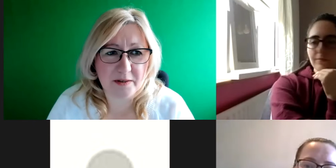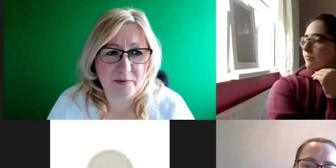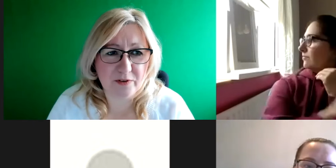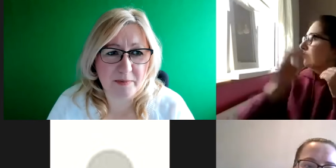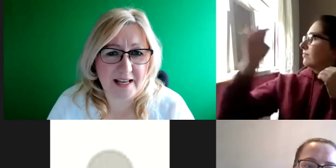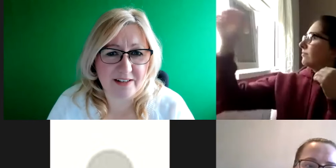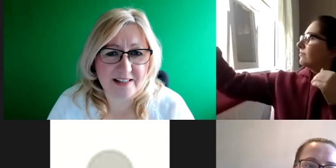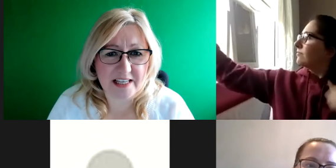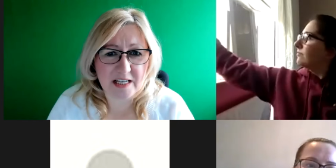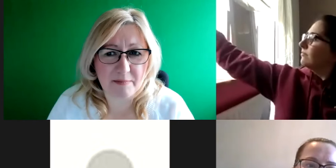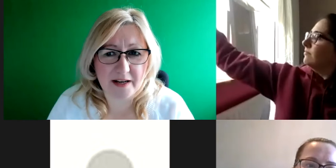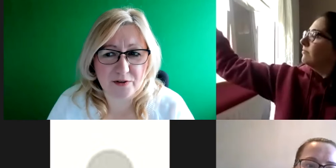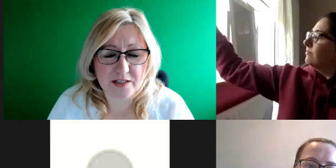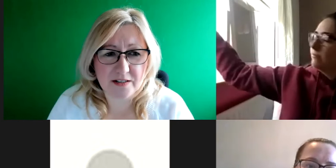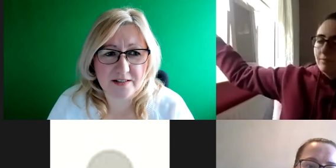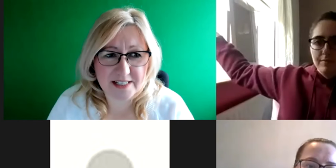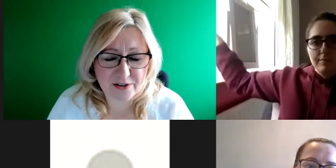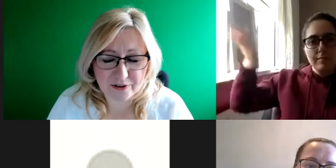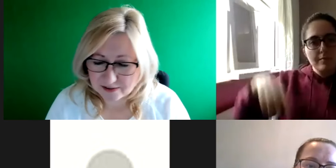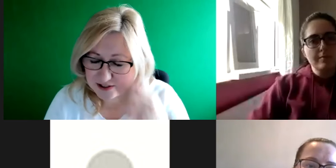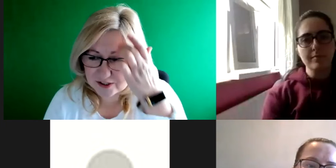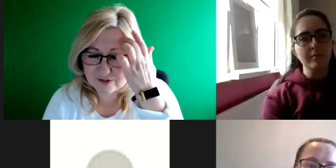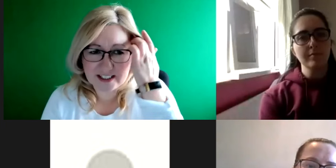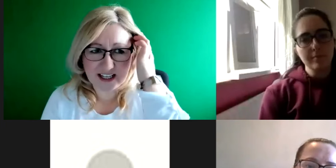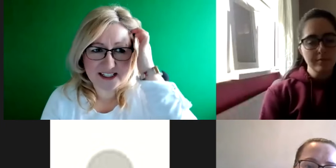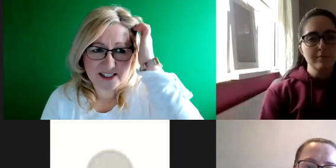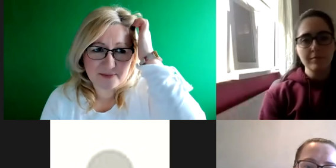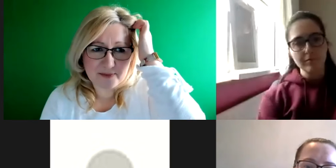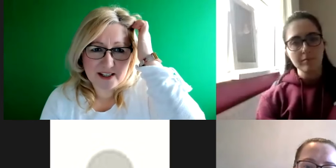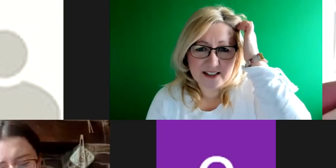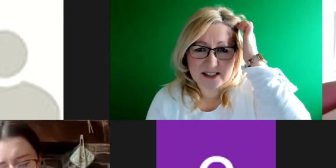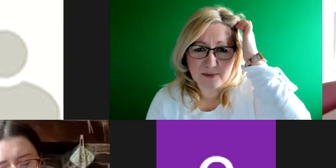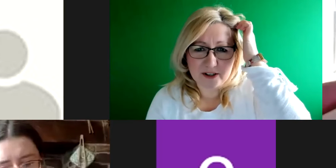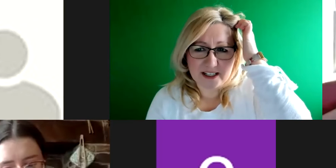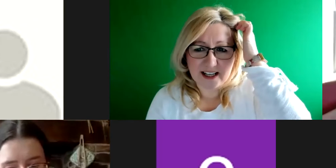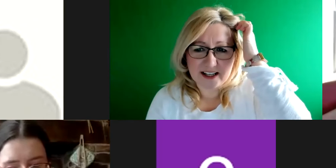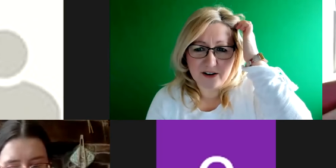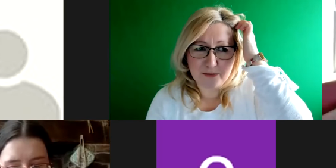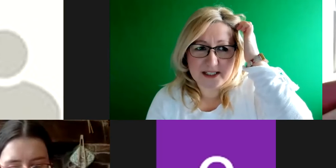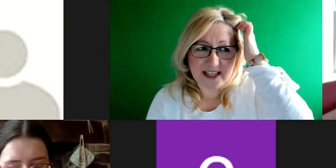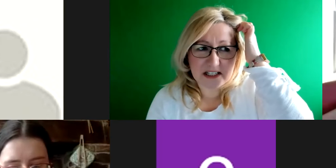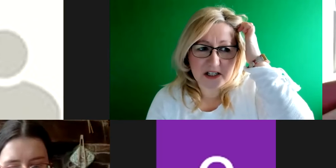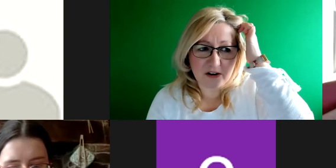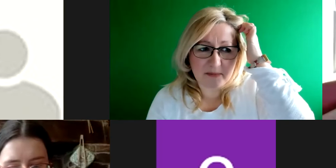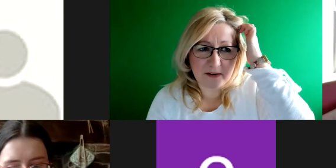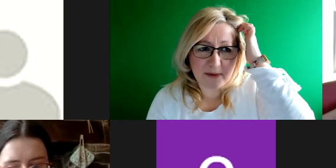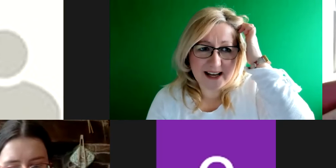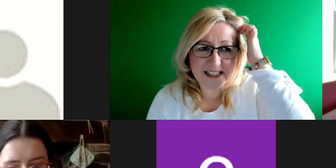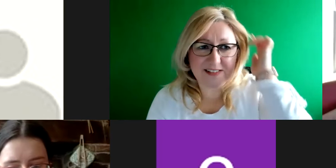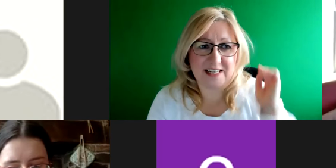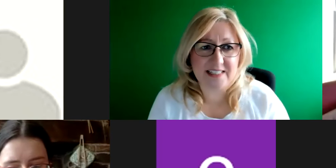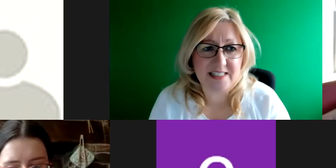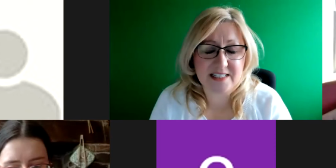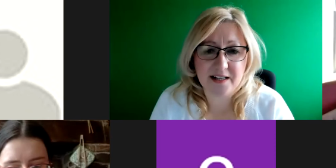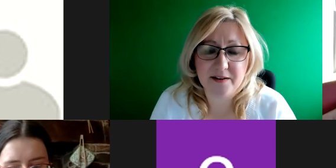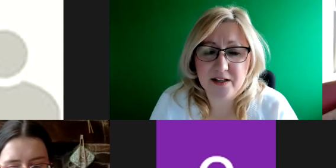also want to move up a level and think about discourse. So I just realized this morning that, oh, we didn't get to talk about